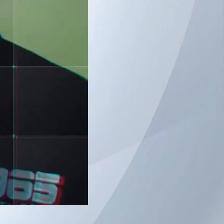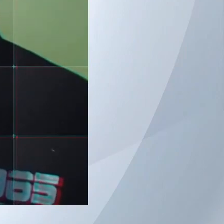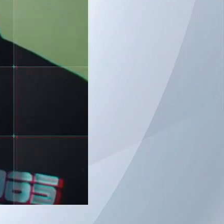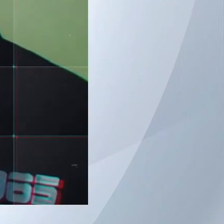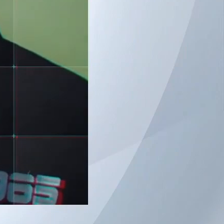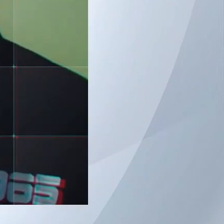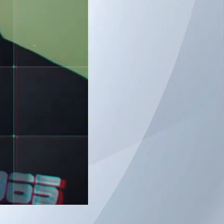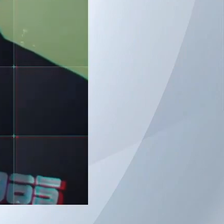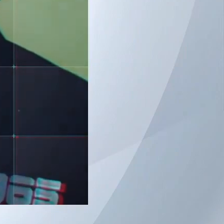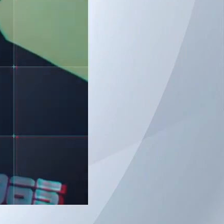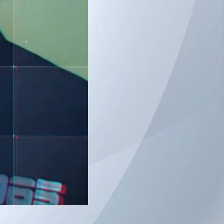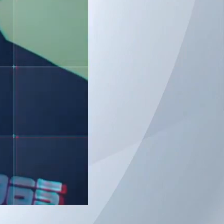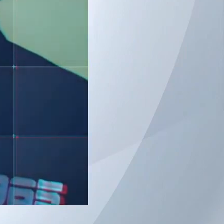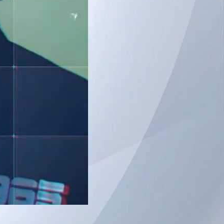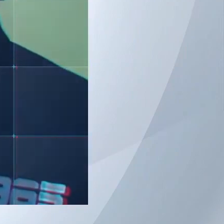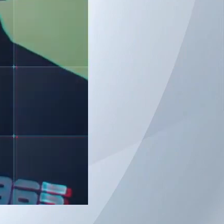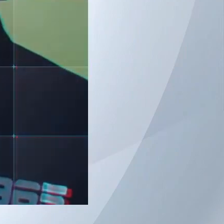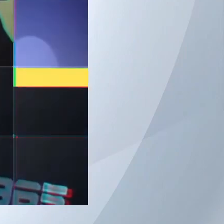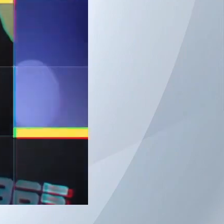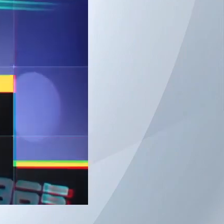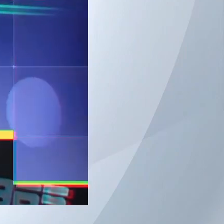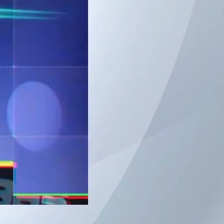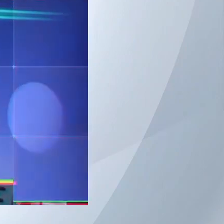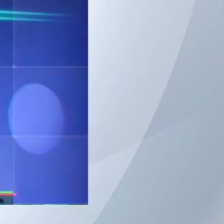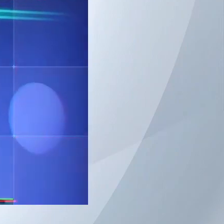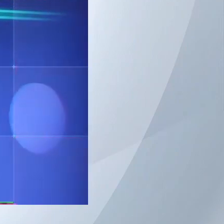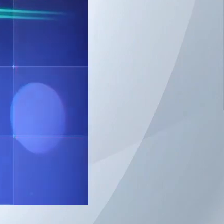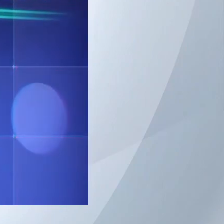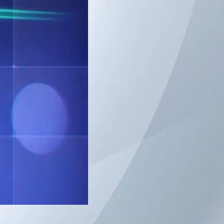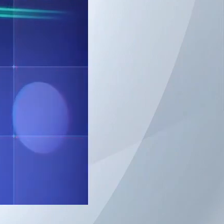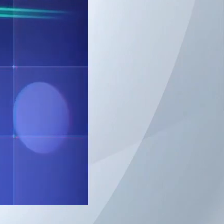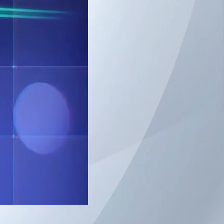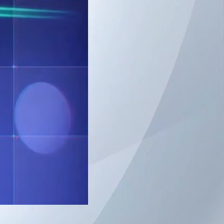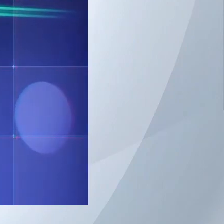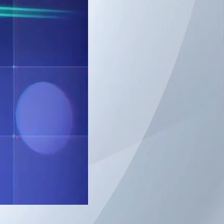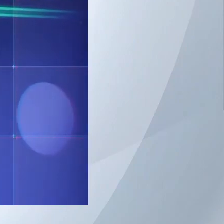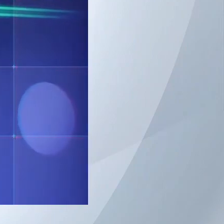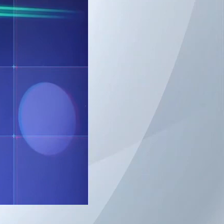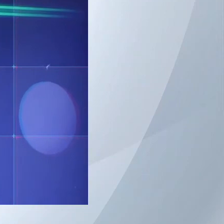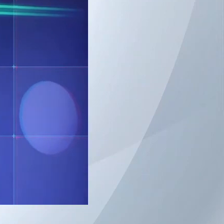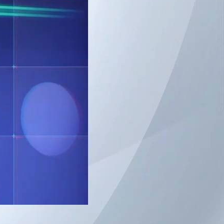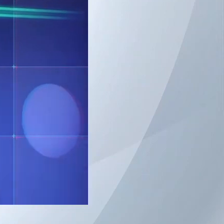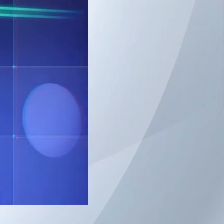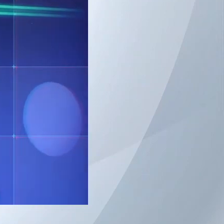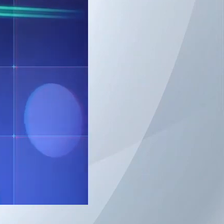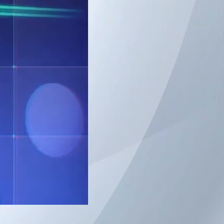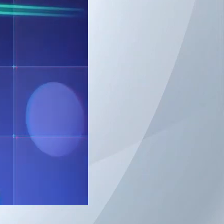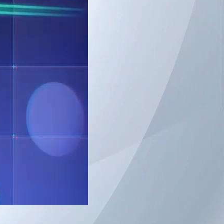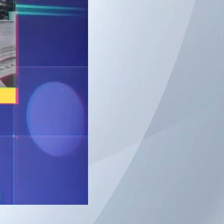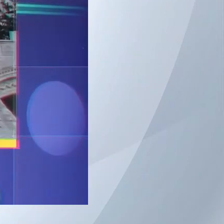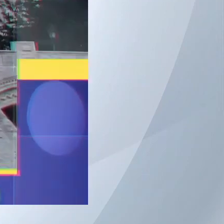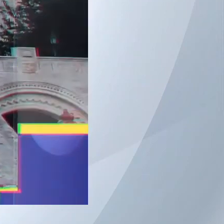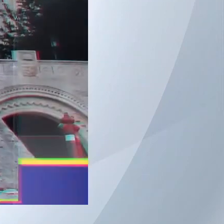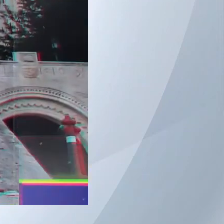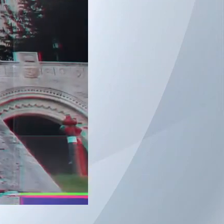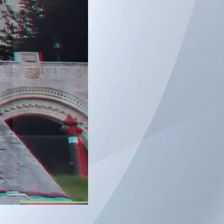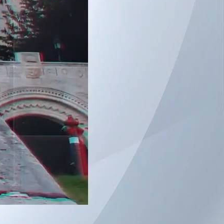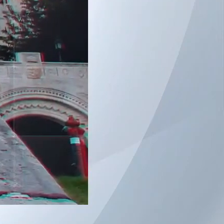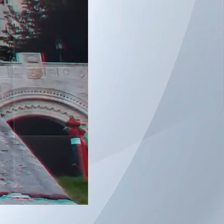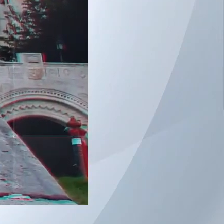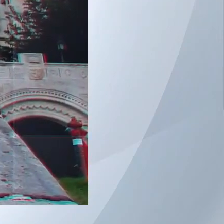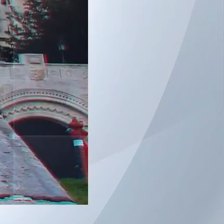Stefano Tempesta, dall'Australia. Hallo, ik ben Albert Schont uit Nederland. Hi, I'm Maarten Goed from the Netherlands.